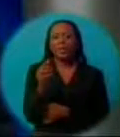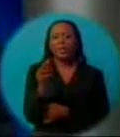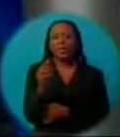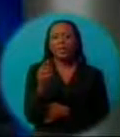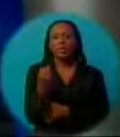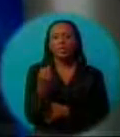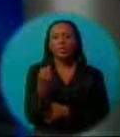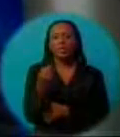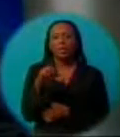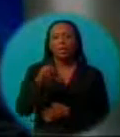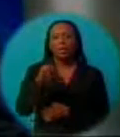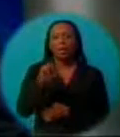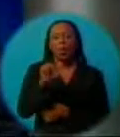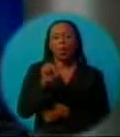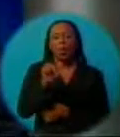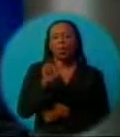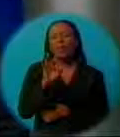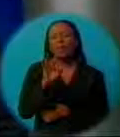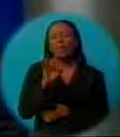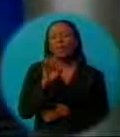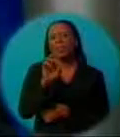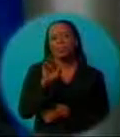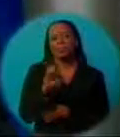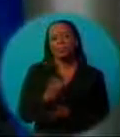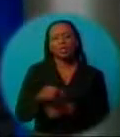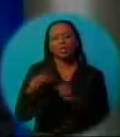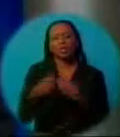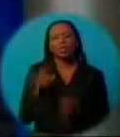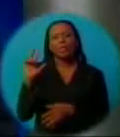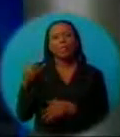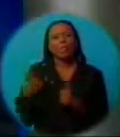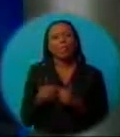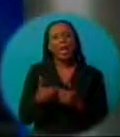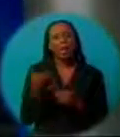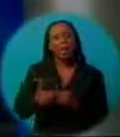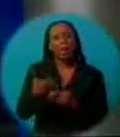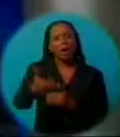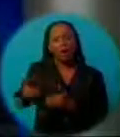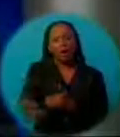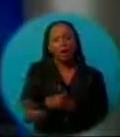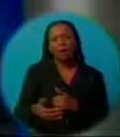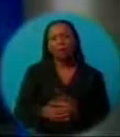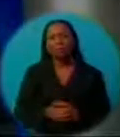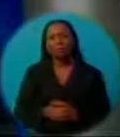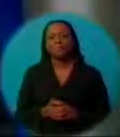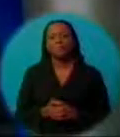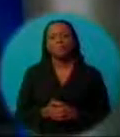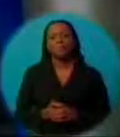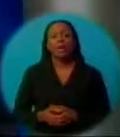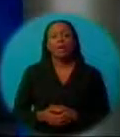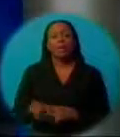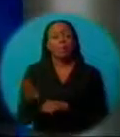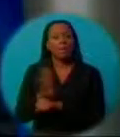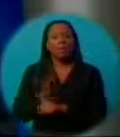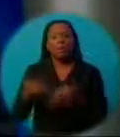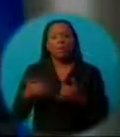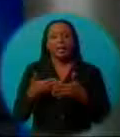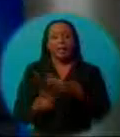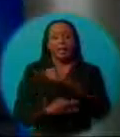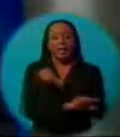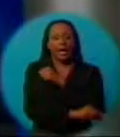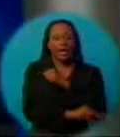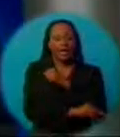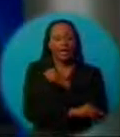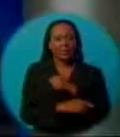This after losing their third straight game of the first round this evening at the National Stadium. This was the return game against Guyana after